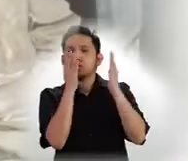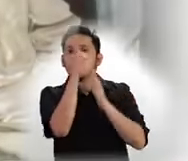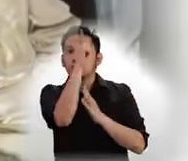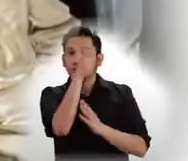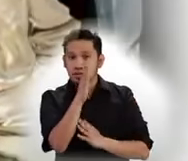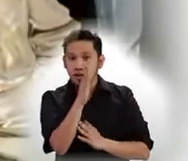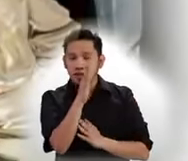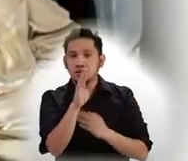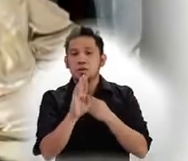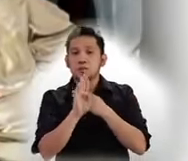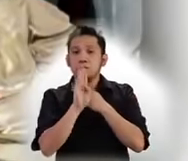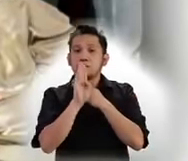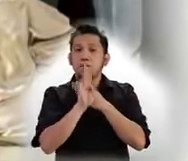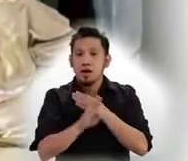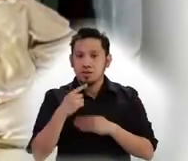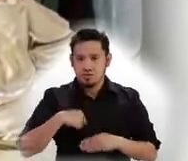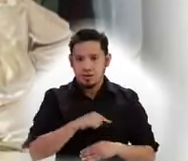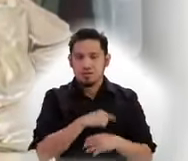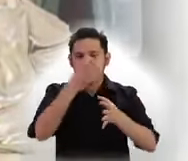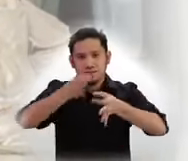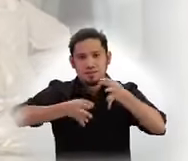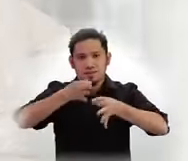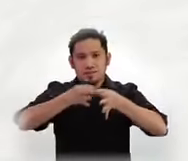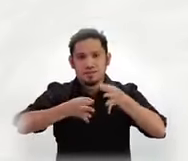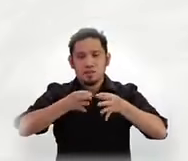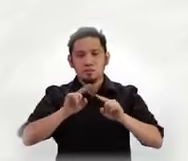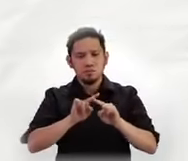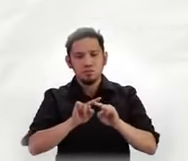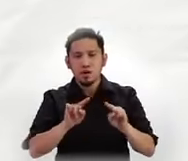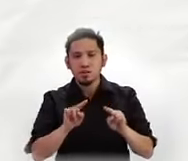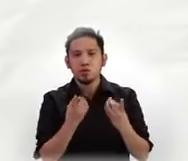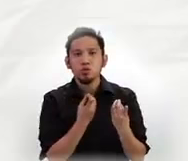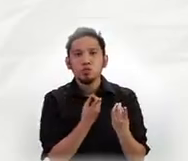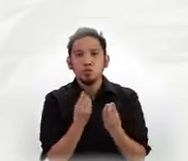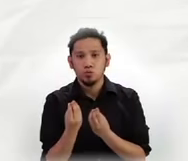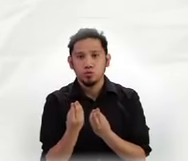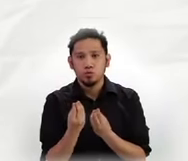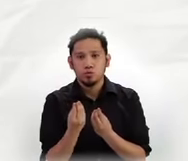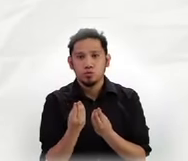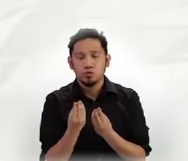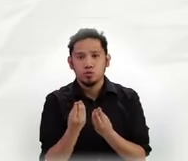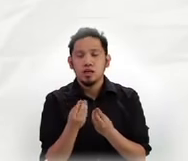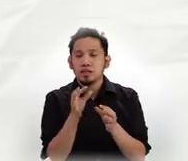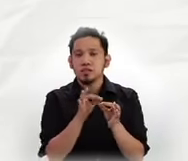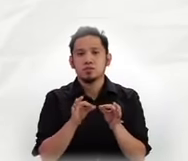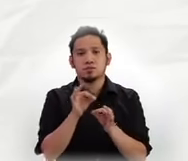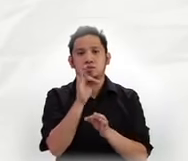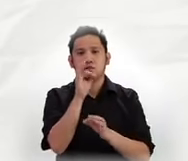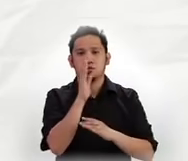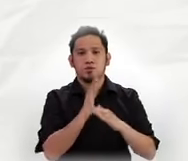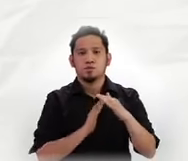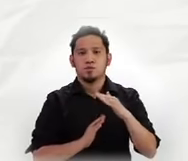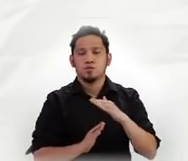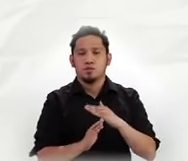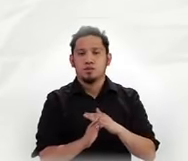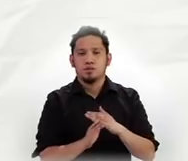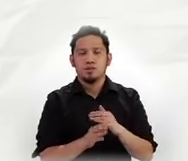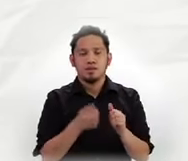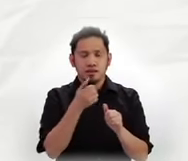will restore us to justice. But he will do it in the spirit of humility.